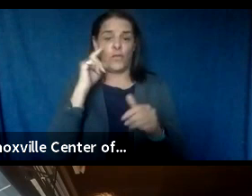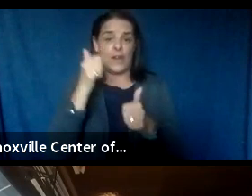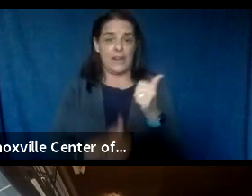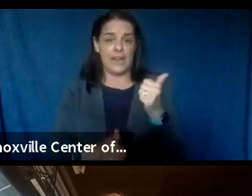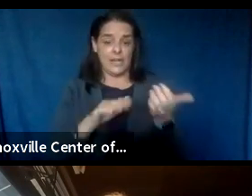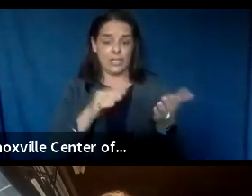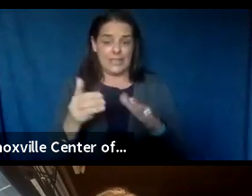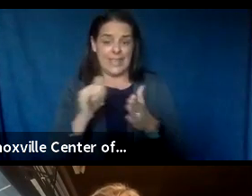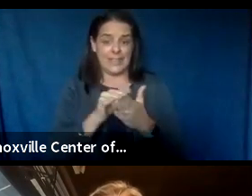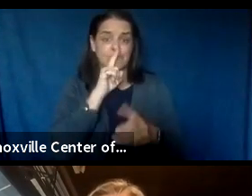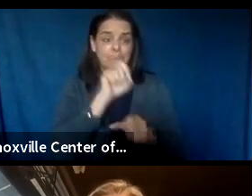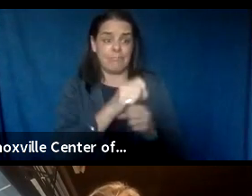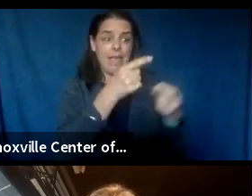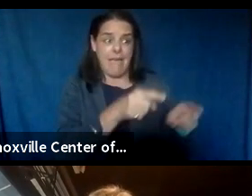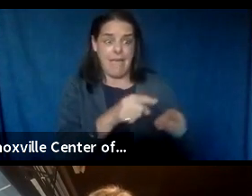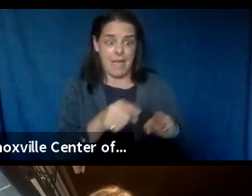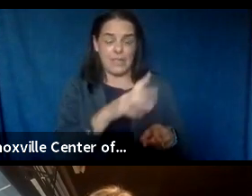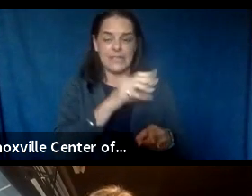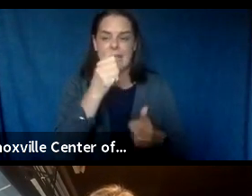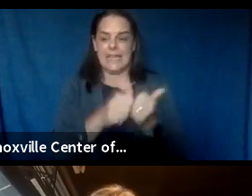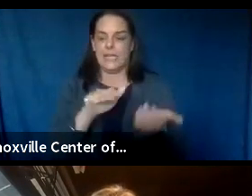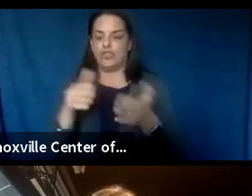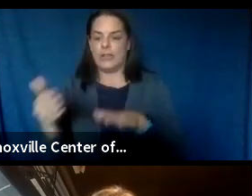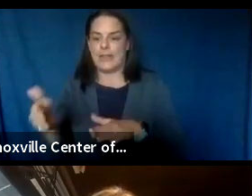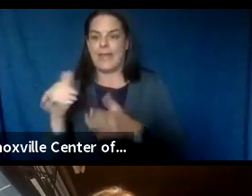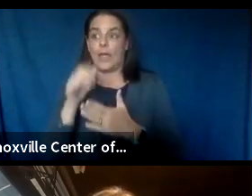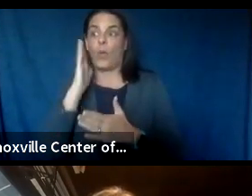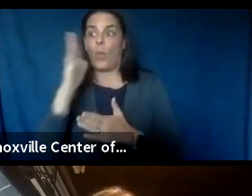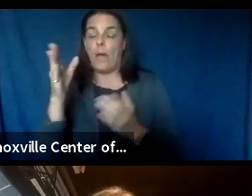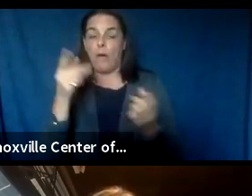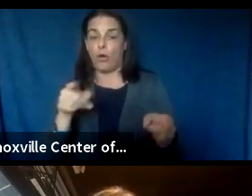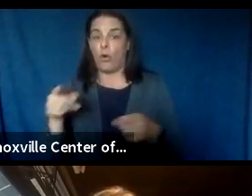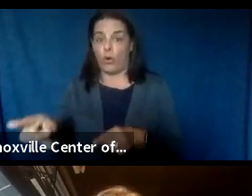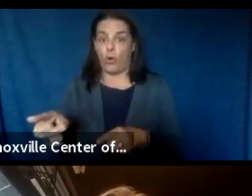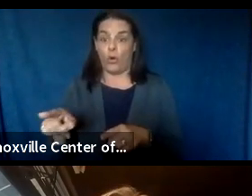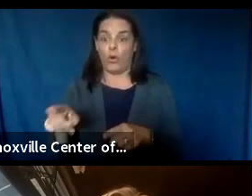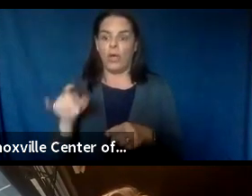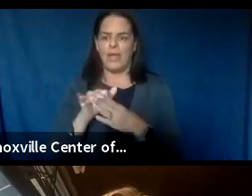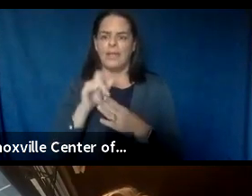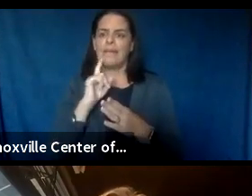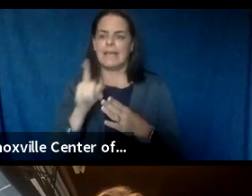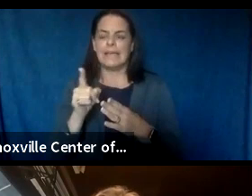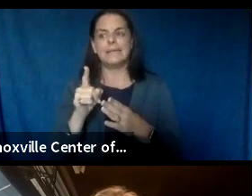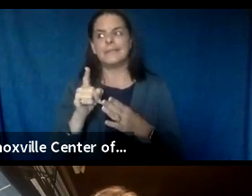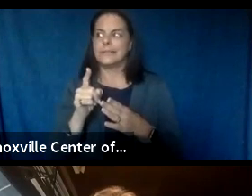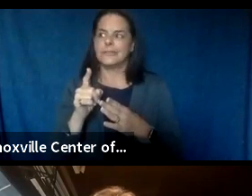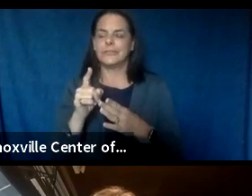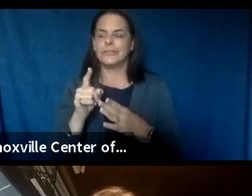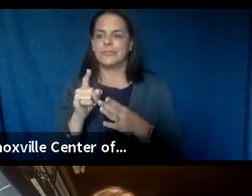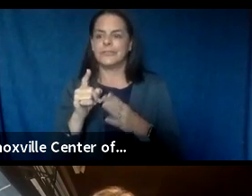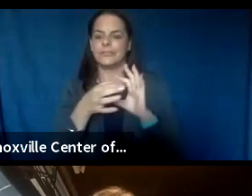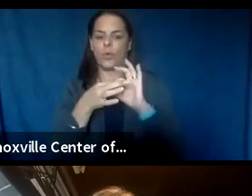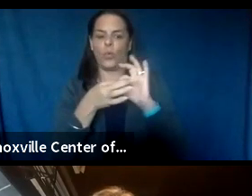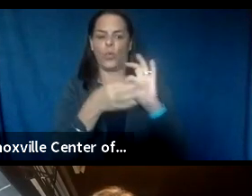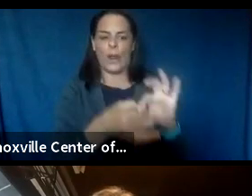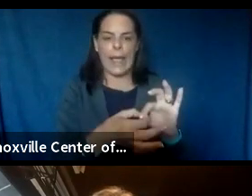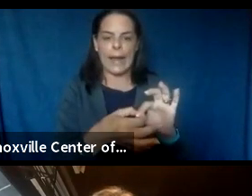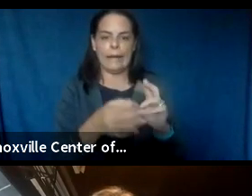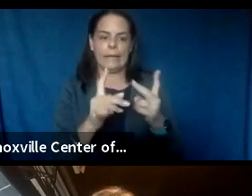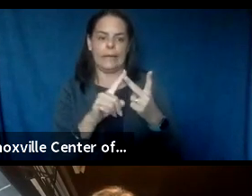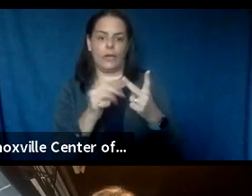has occurred and each death that will occur that is attributed, related,